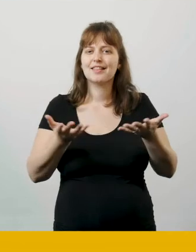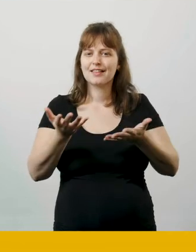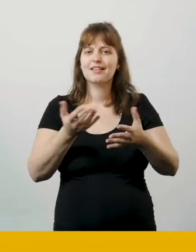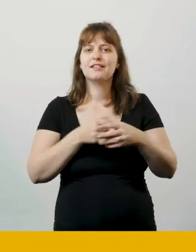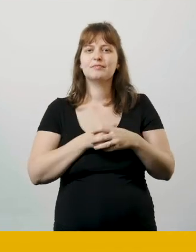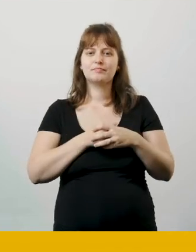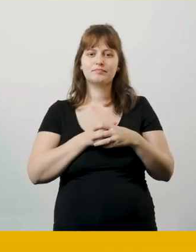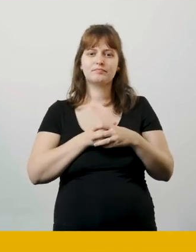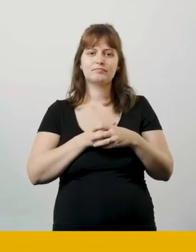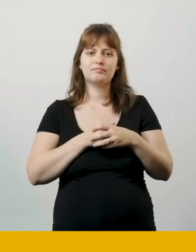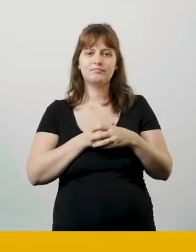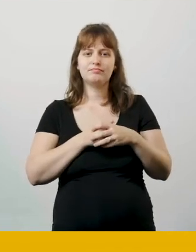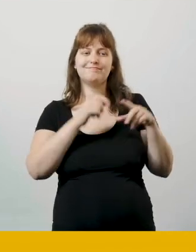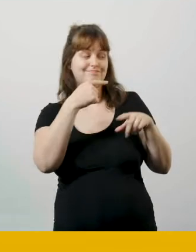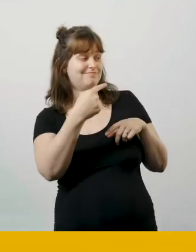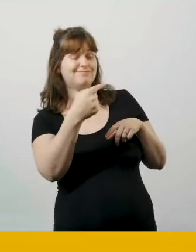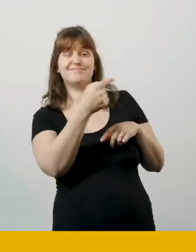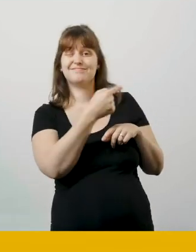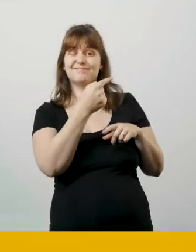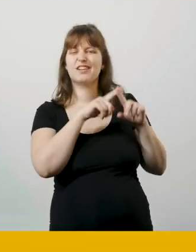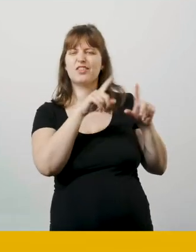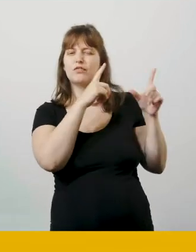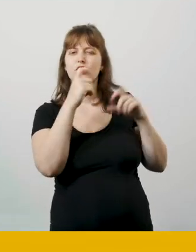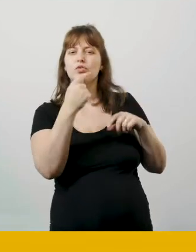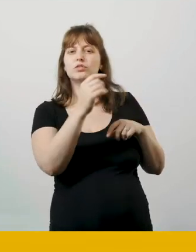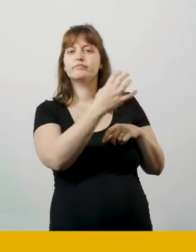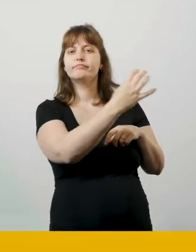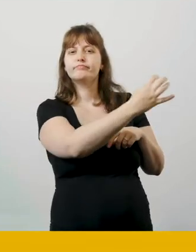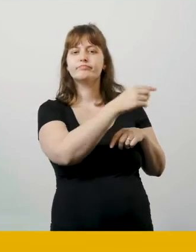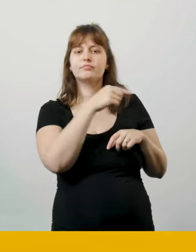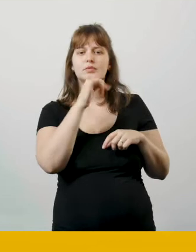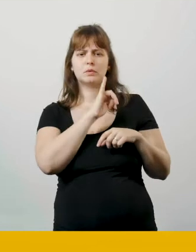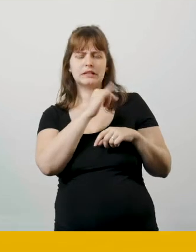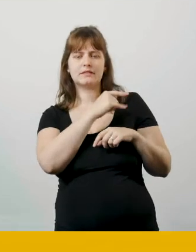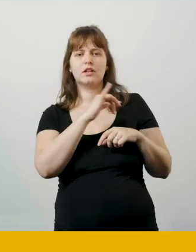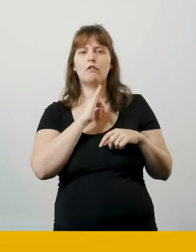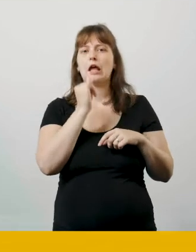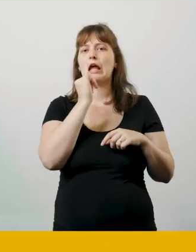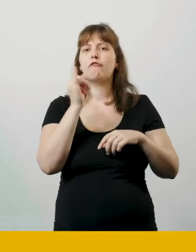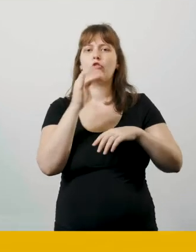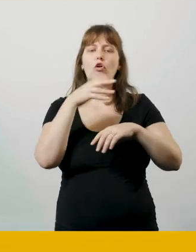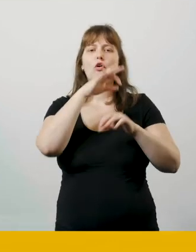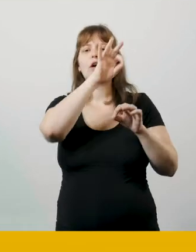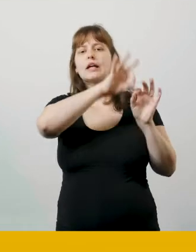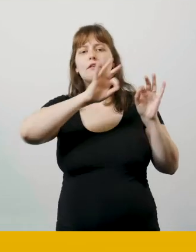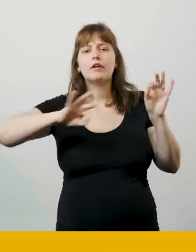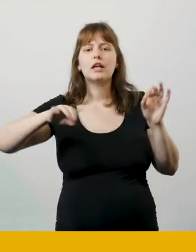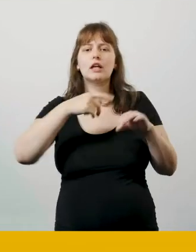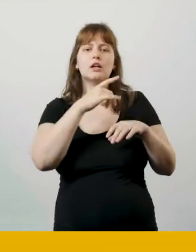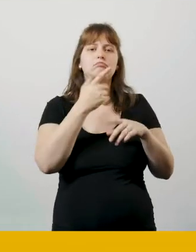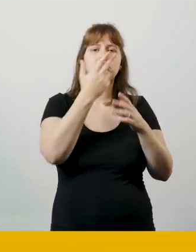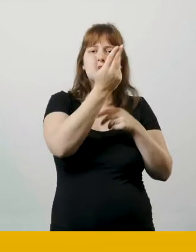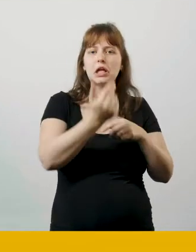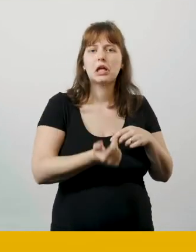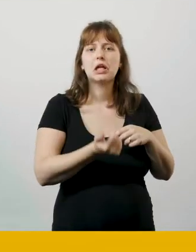In these other images that I'm sharing with you, there are some infographics, some drawings,